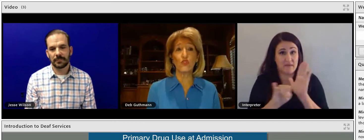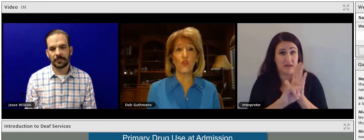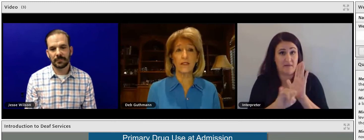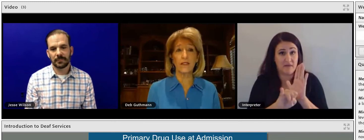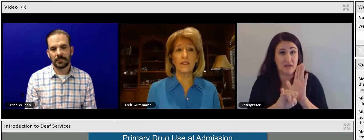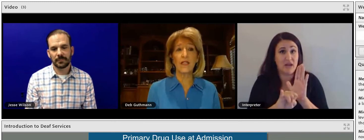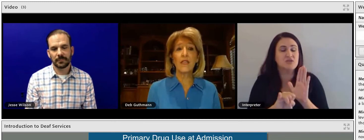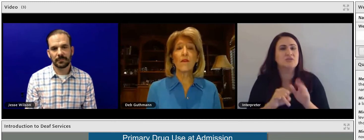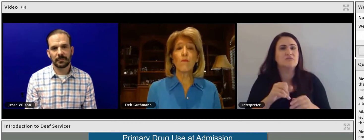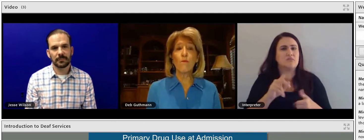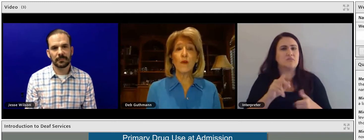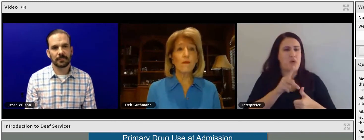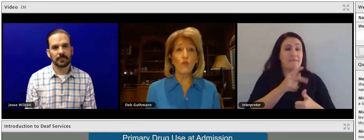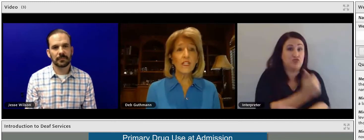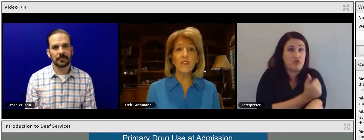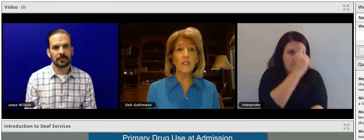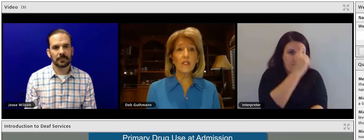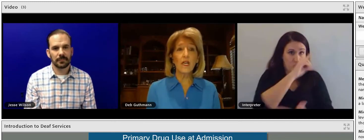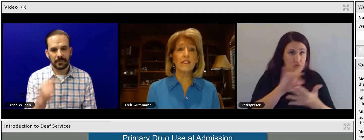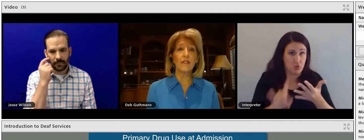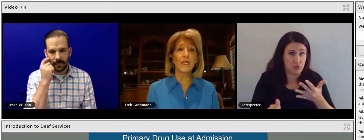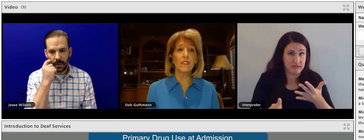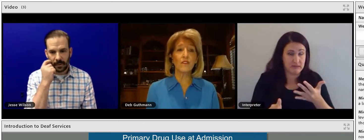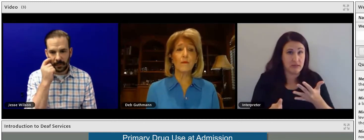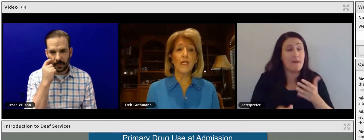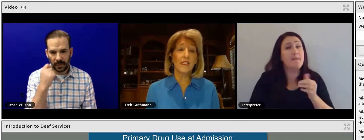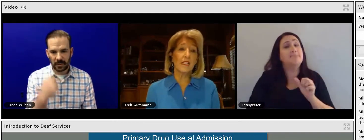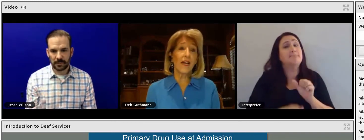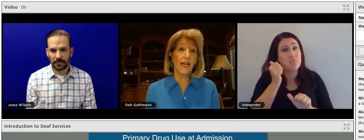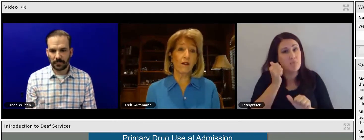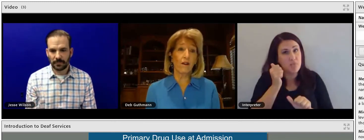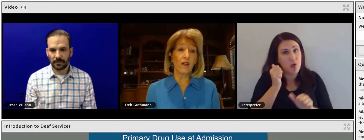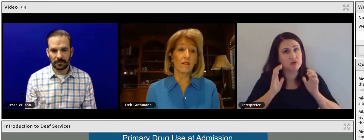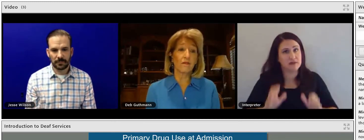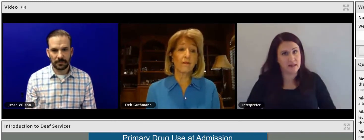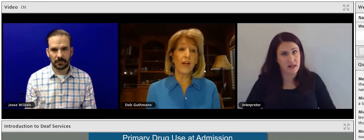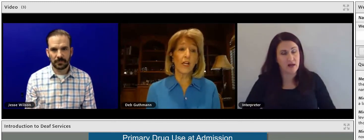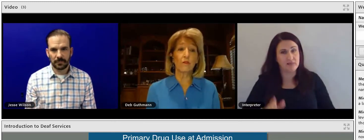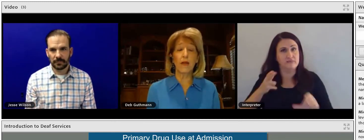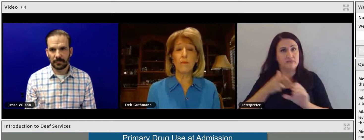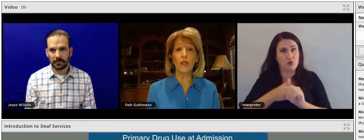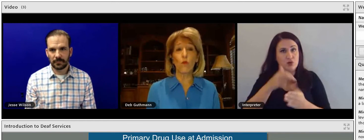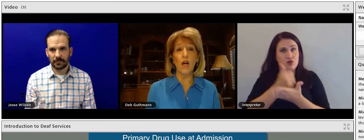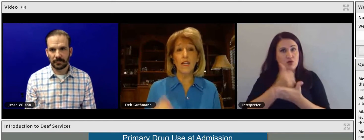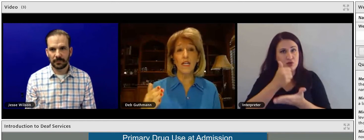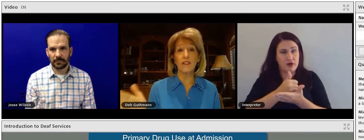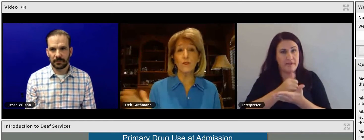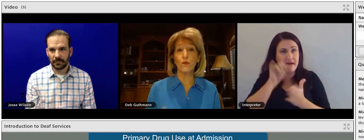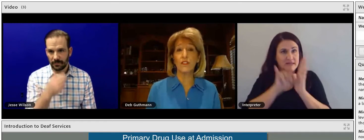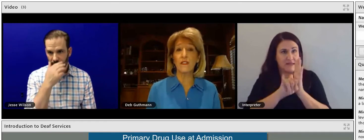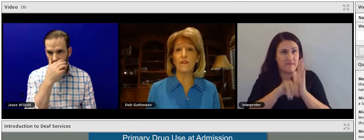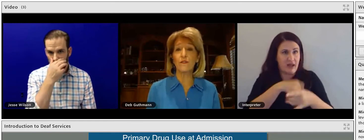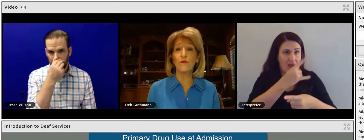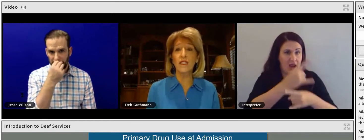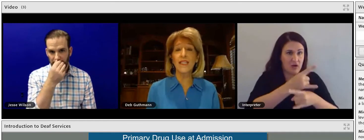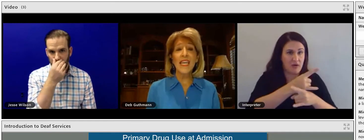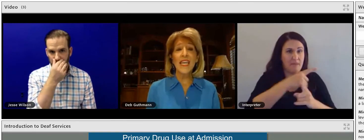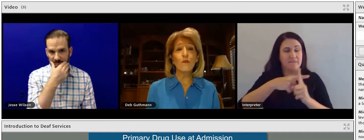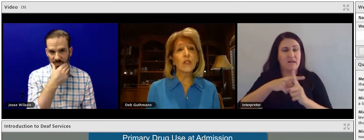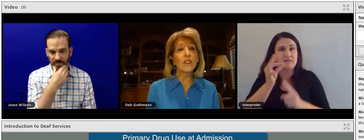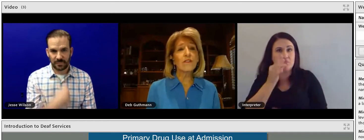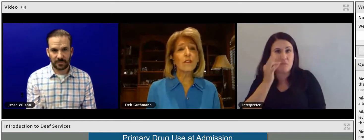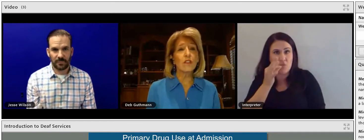drug of choice, majority of the clients coming into treatment identify alcohol, followed by marijuana, and then